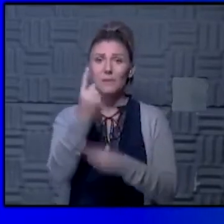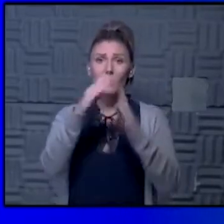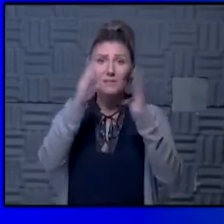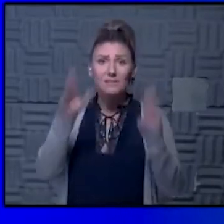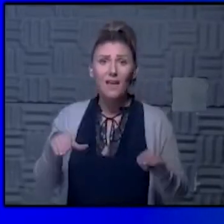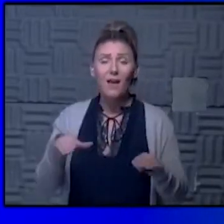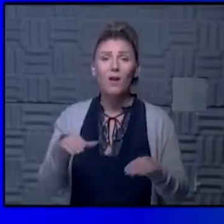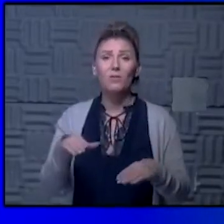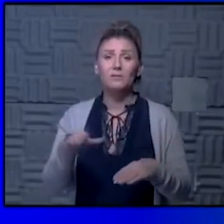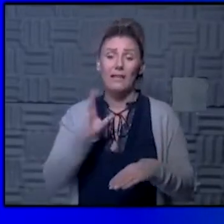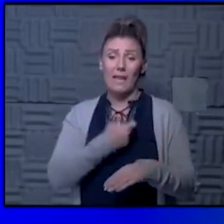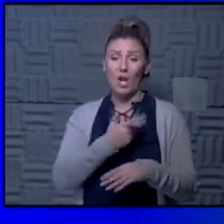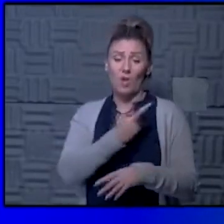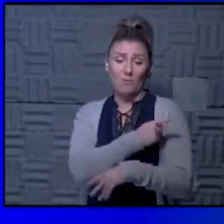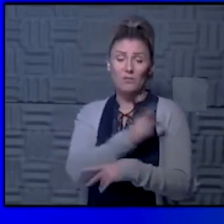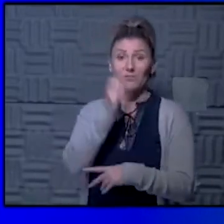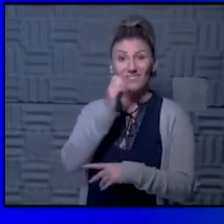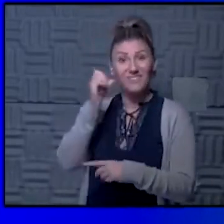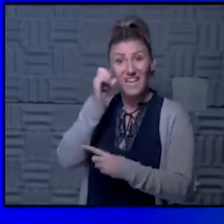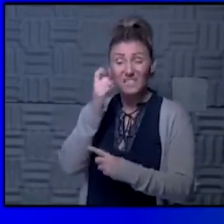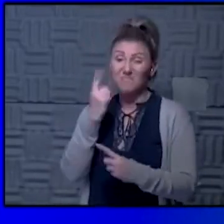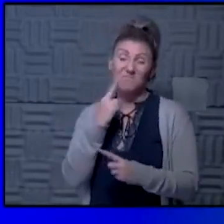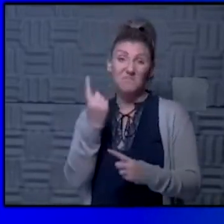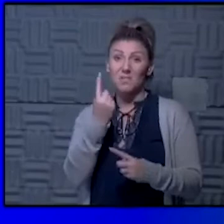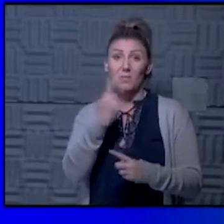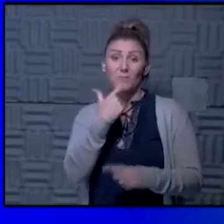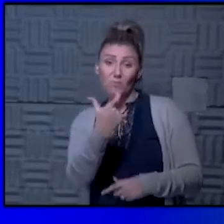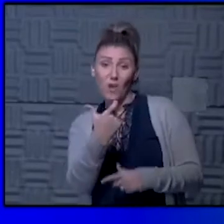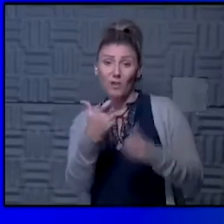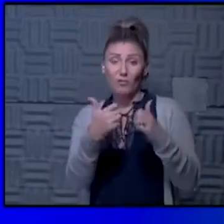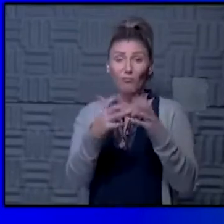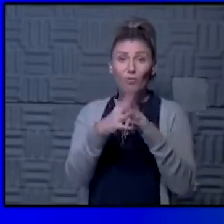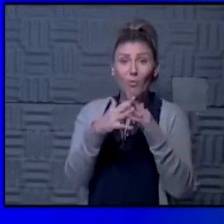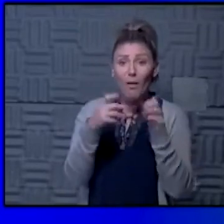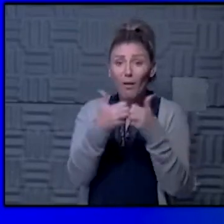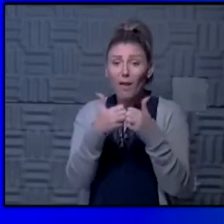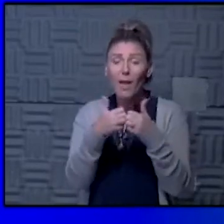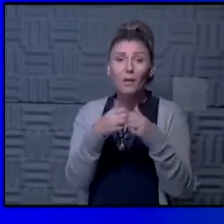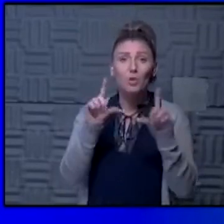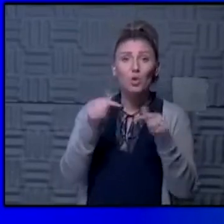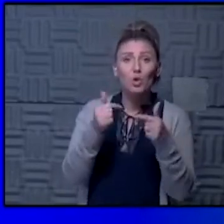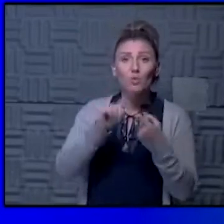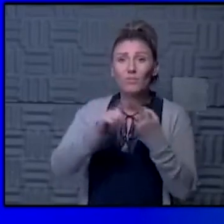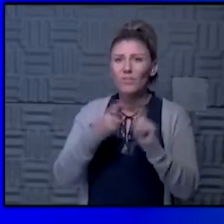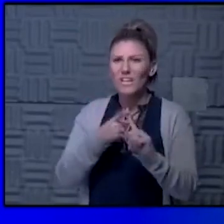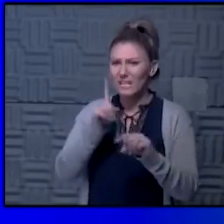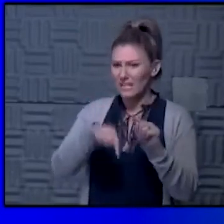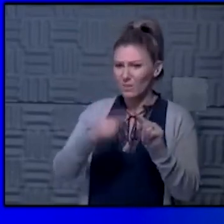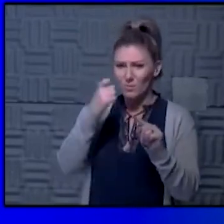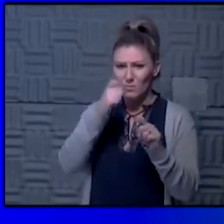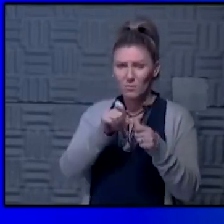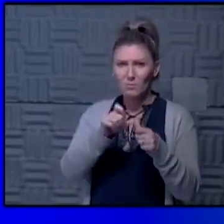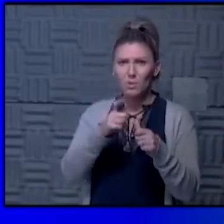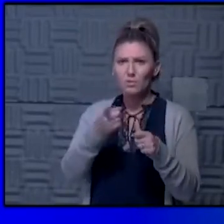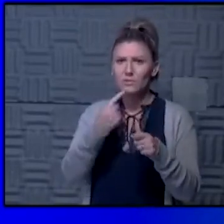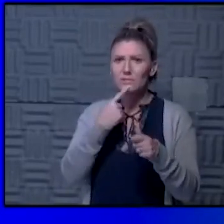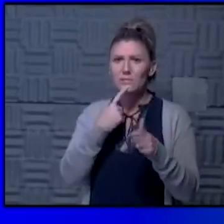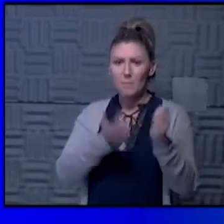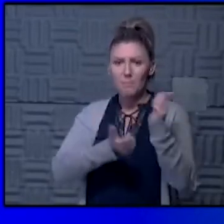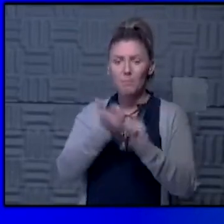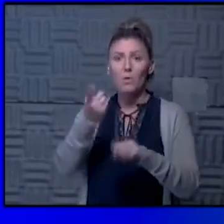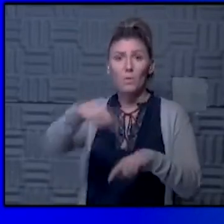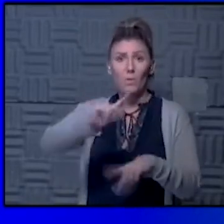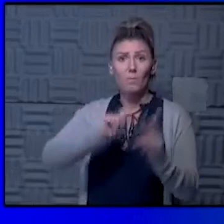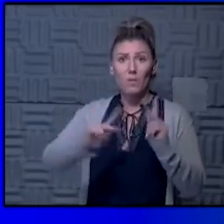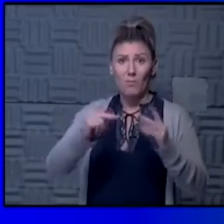from our patient yesterday, somebody who's just watching the football game with a group of friends. And I can't remember if she said most of those